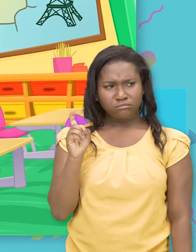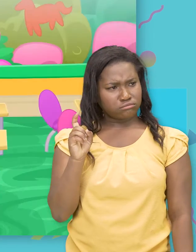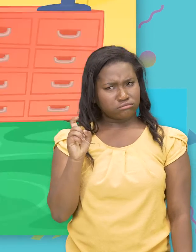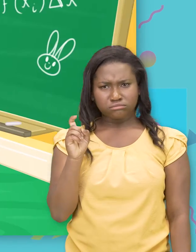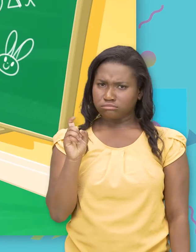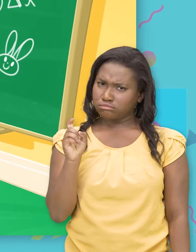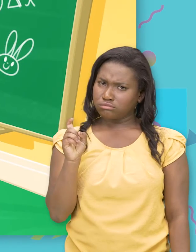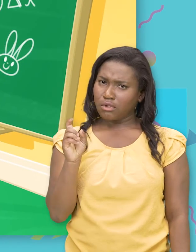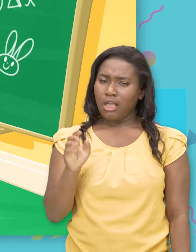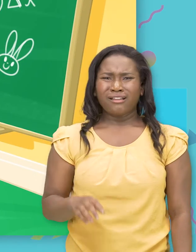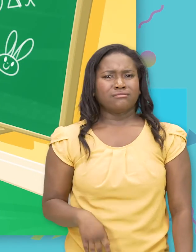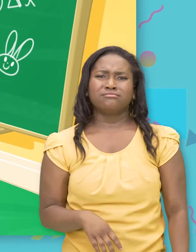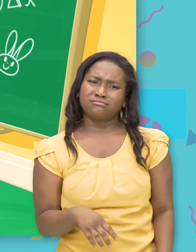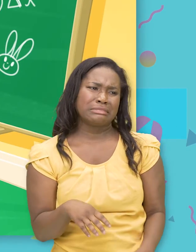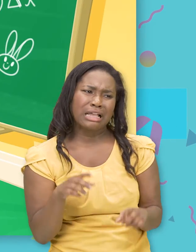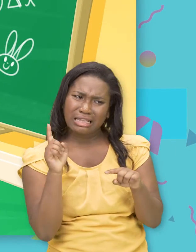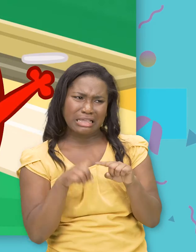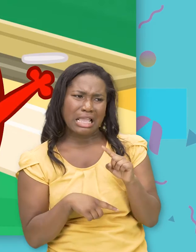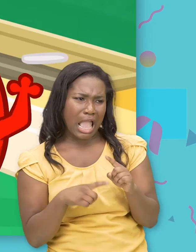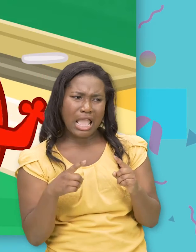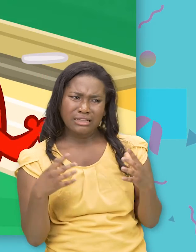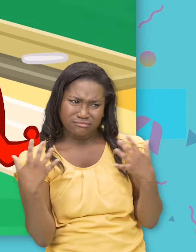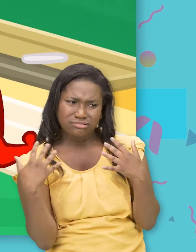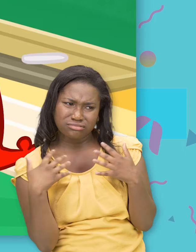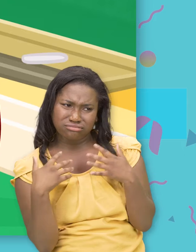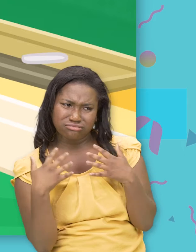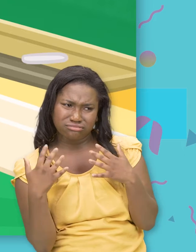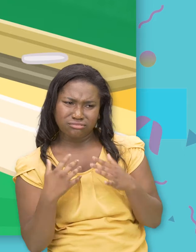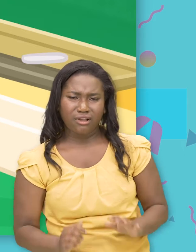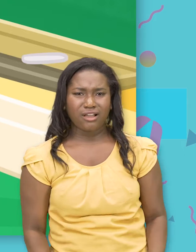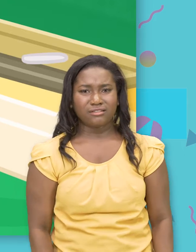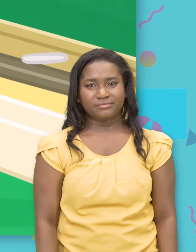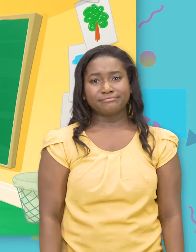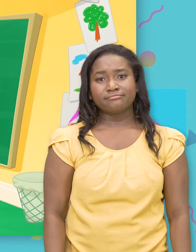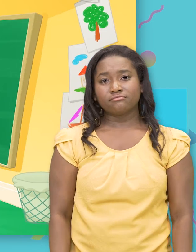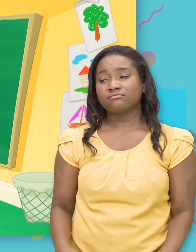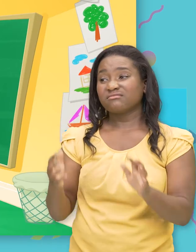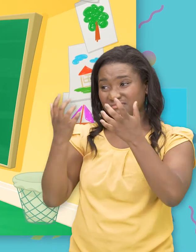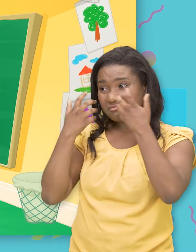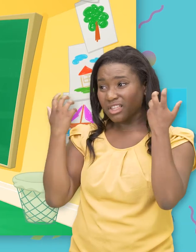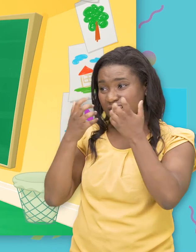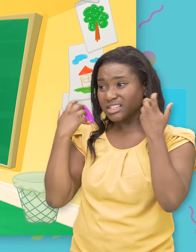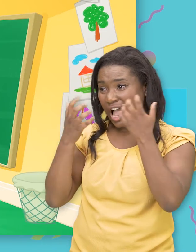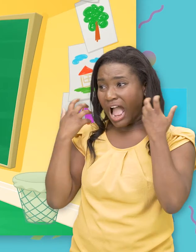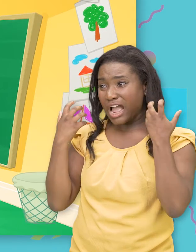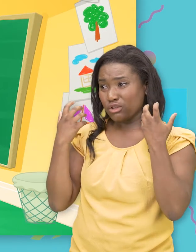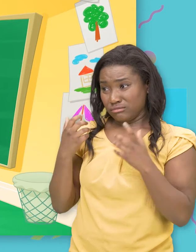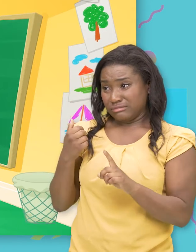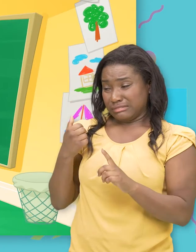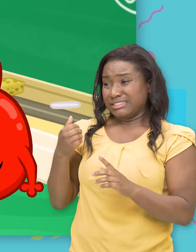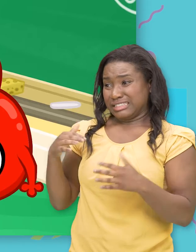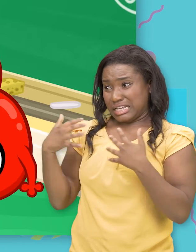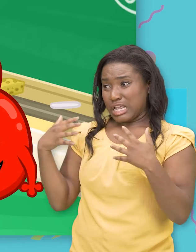Morphle? Morphle, no can help. Tiger, scary. The tiger is scary for me,